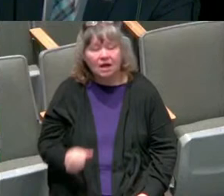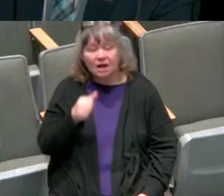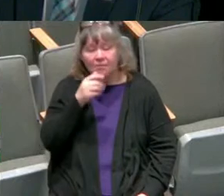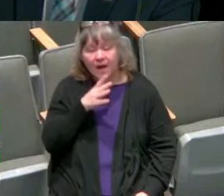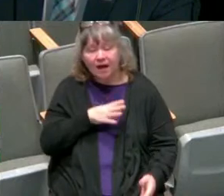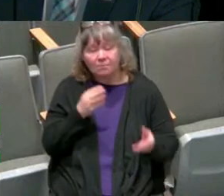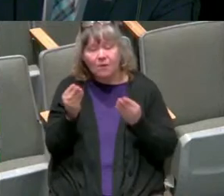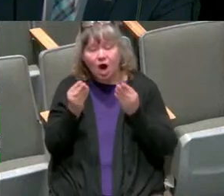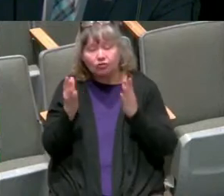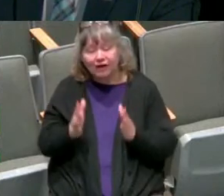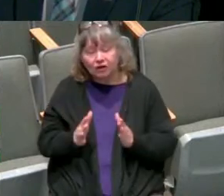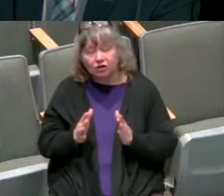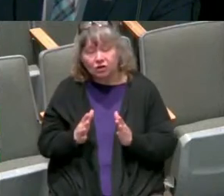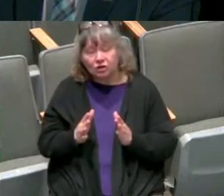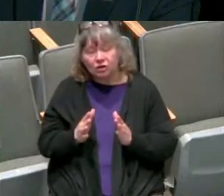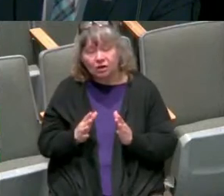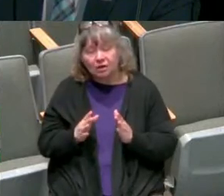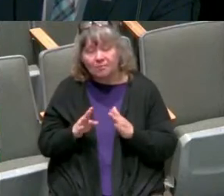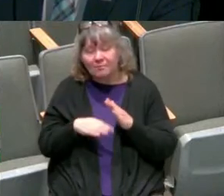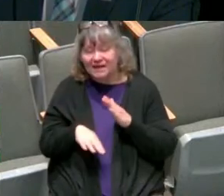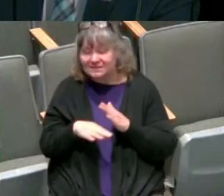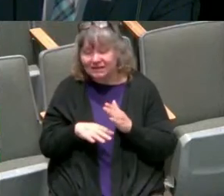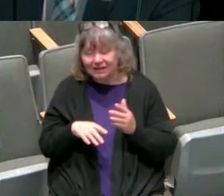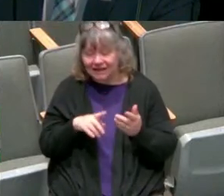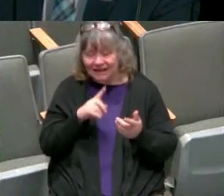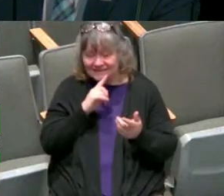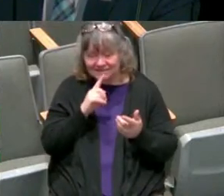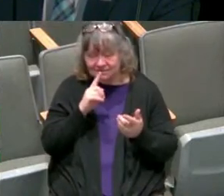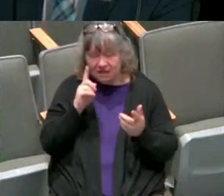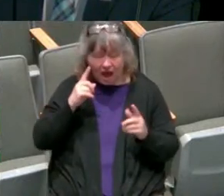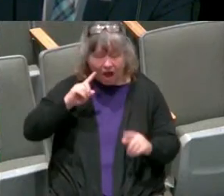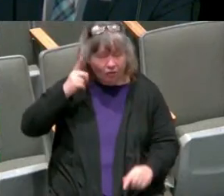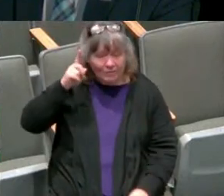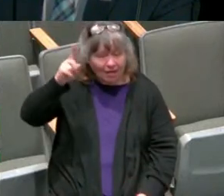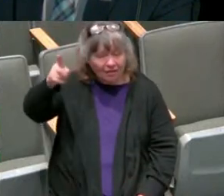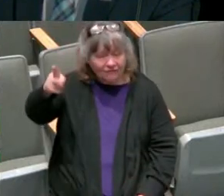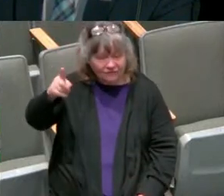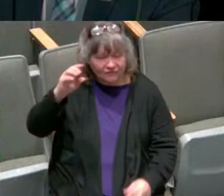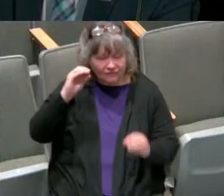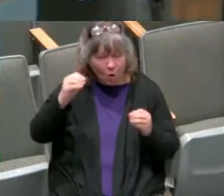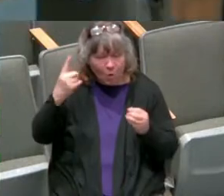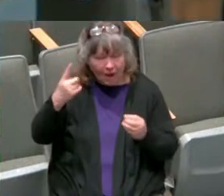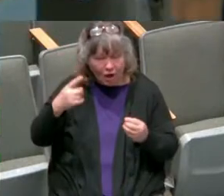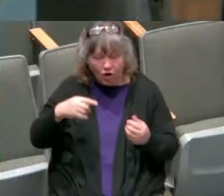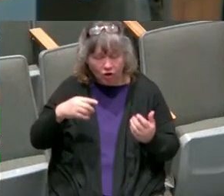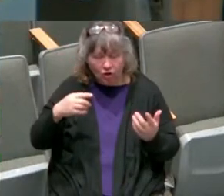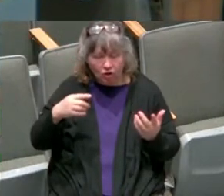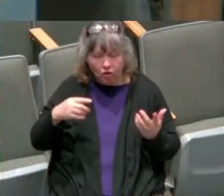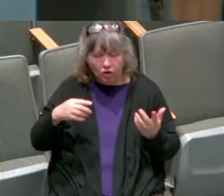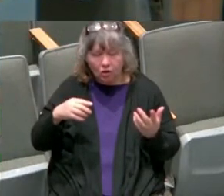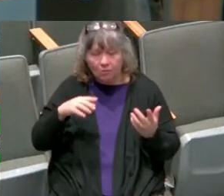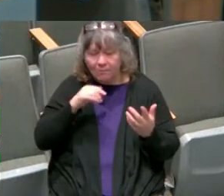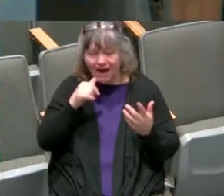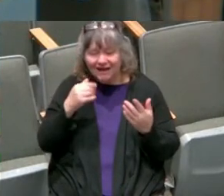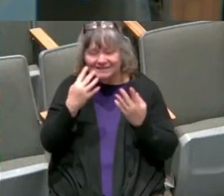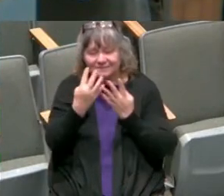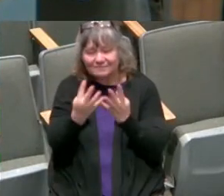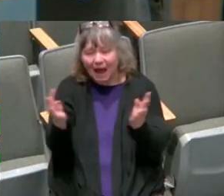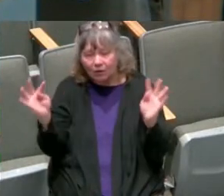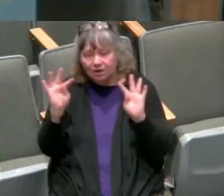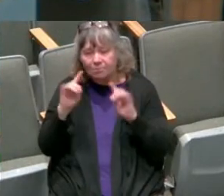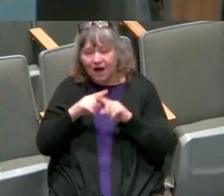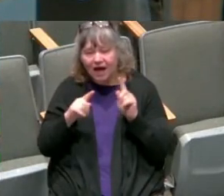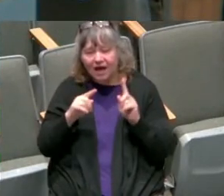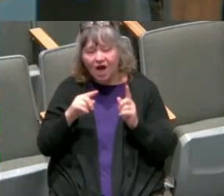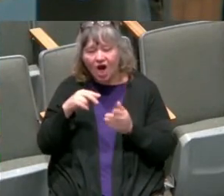moderator basically as Ed just said it is out in the middle of nowhere but it's in the middle of nowhere uh bounded by the